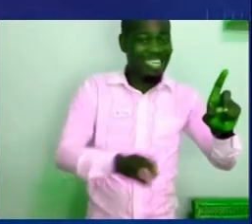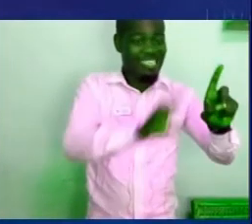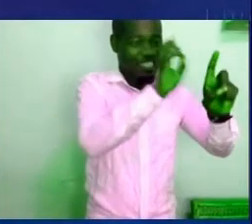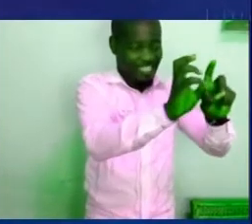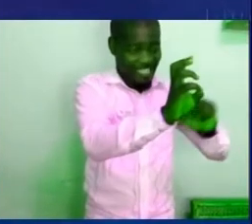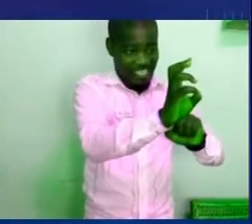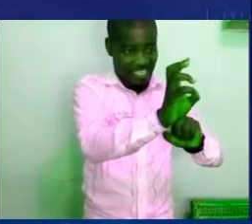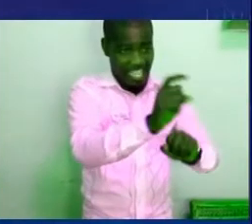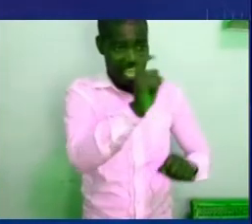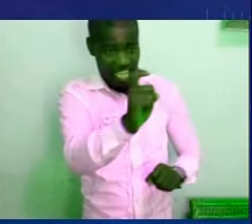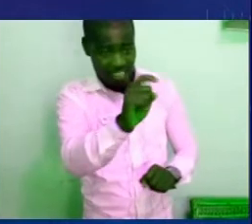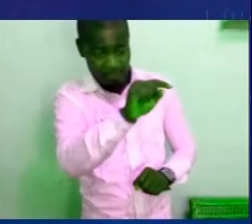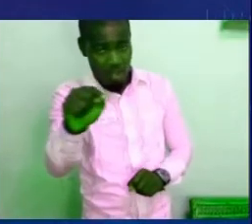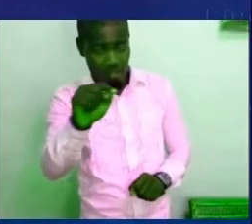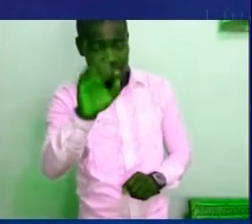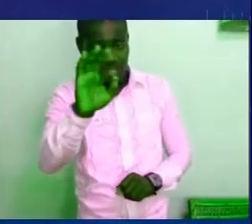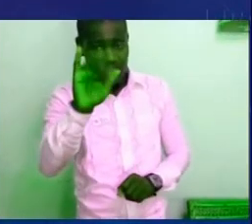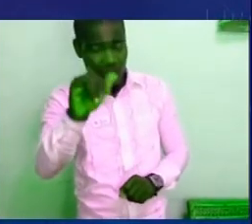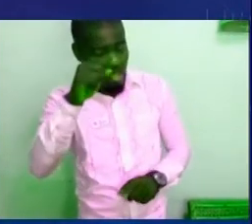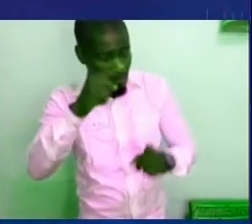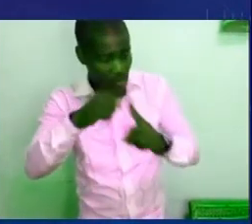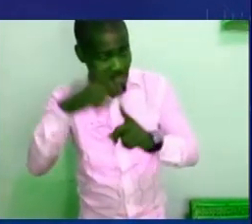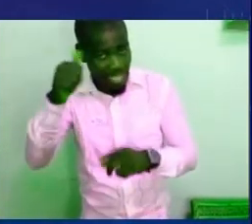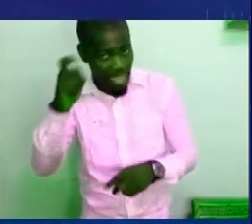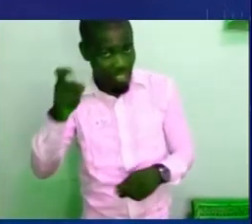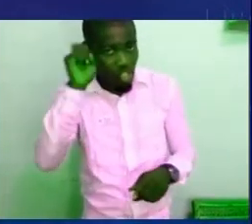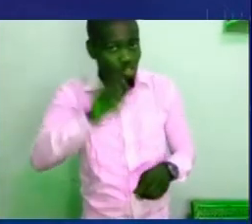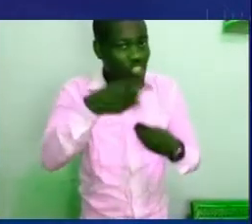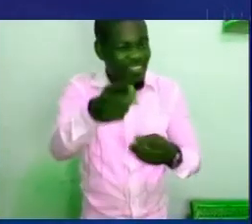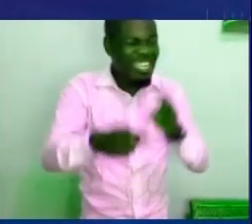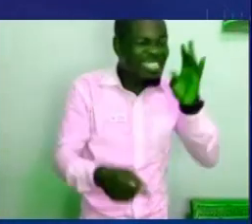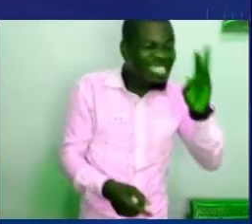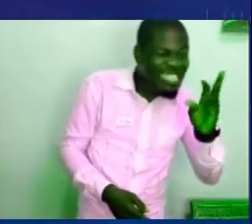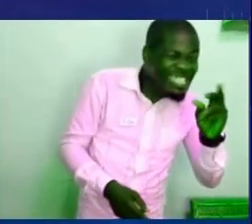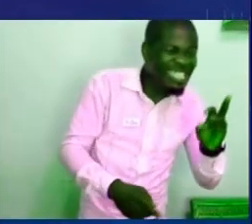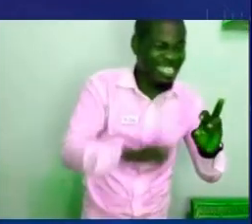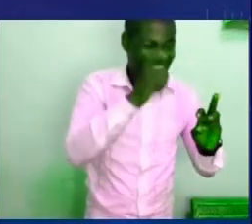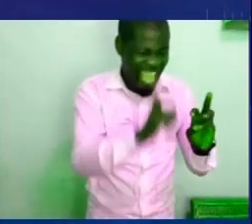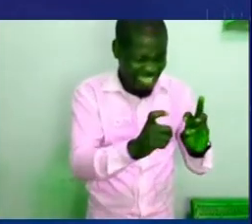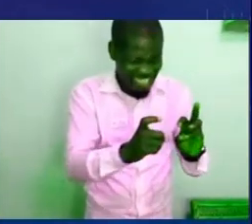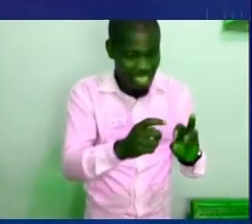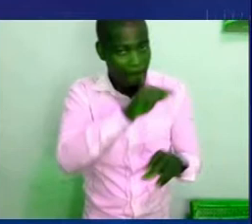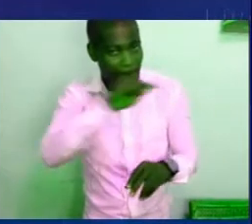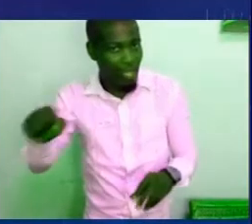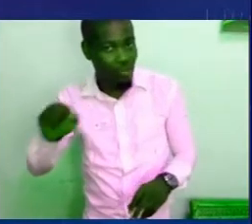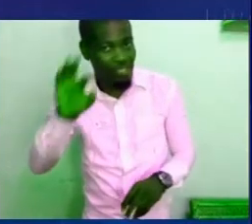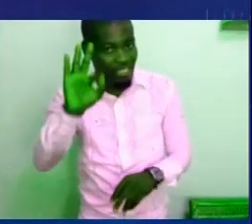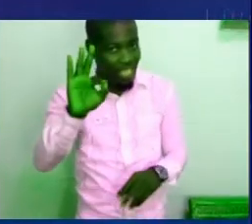The first question, 6x minus 9y plus 10x, should give